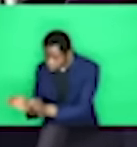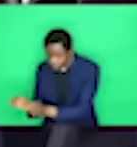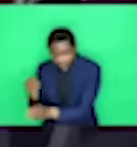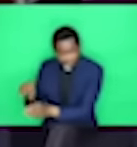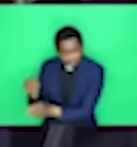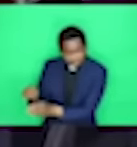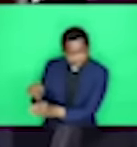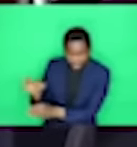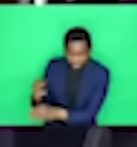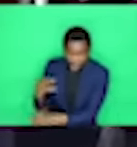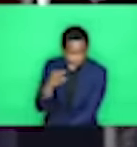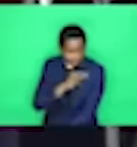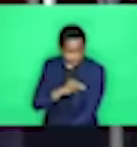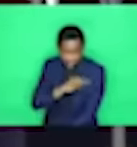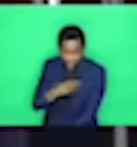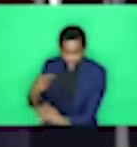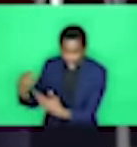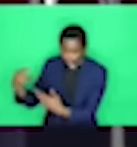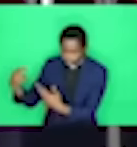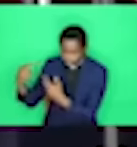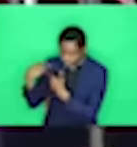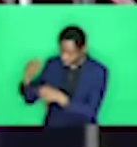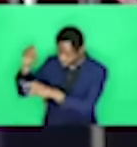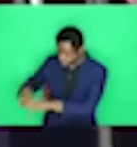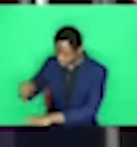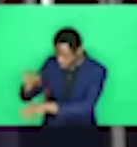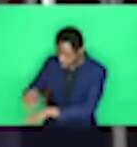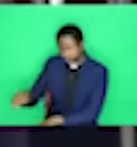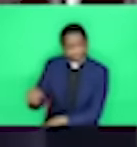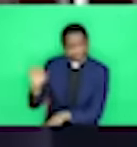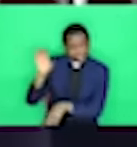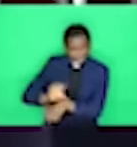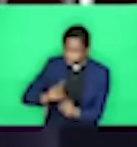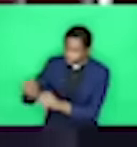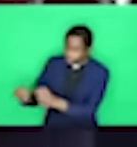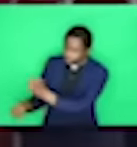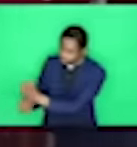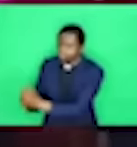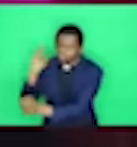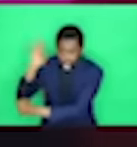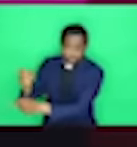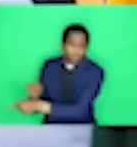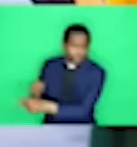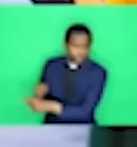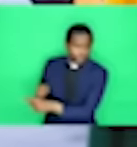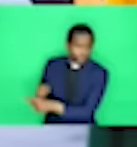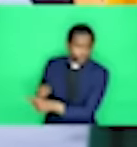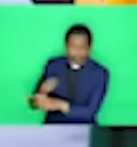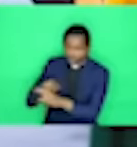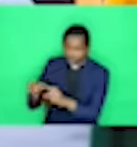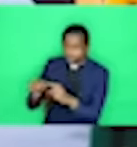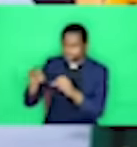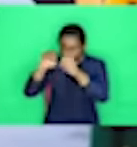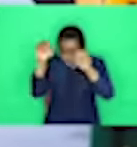moral responsibility lies on you. The church will come in and support. You see, when the social structure incarnates